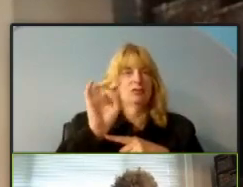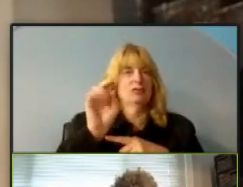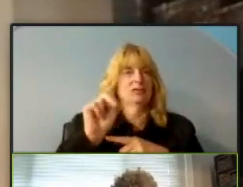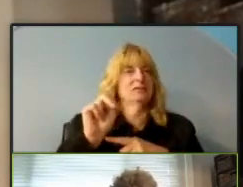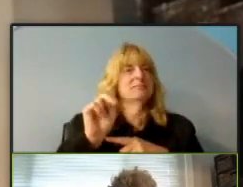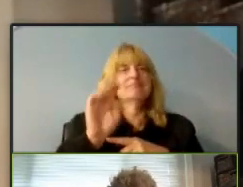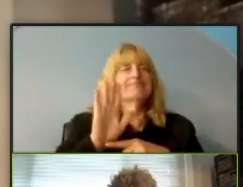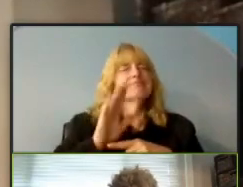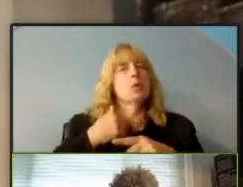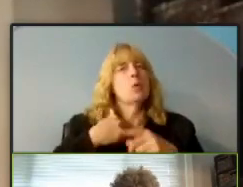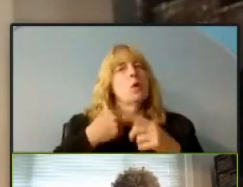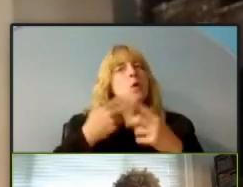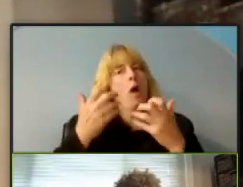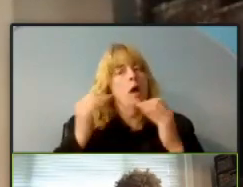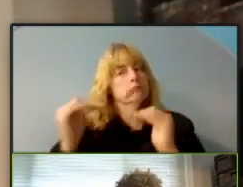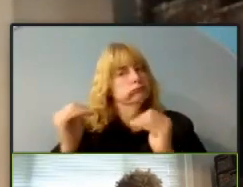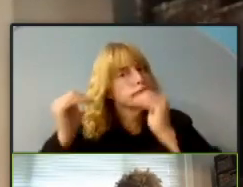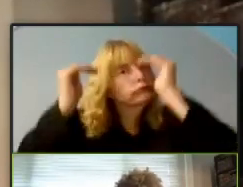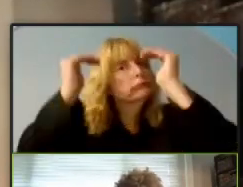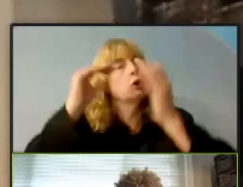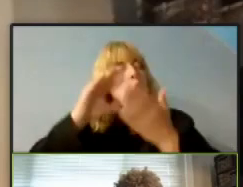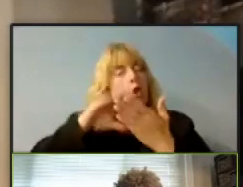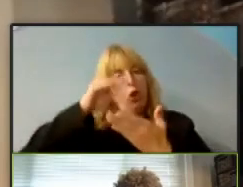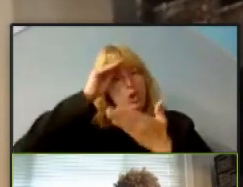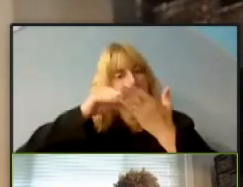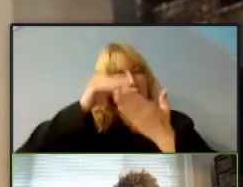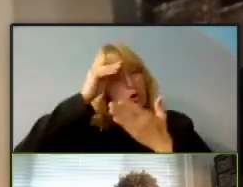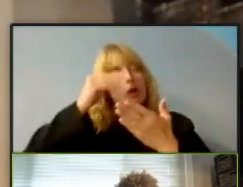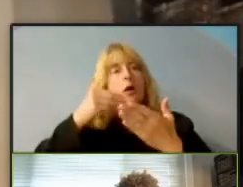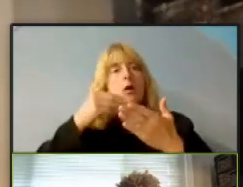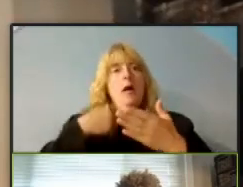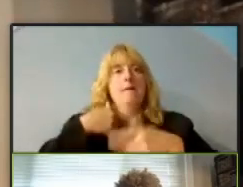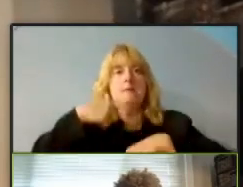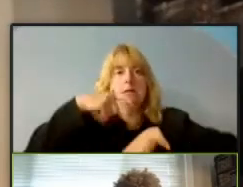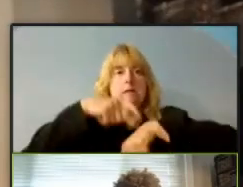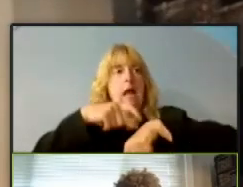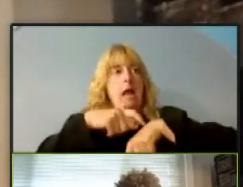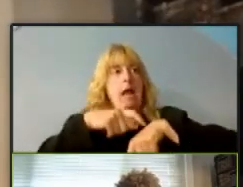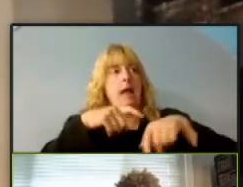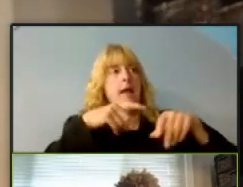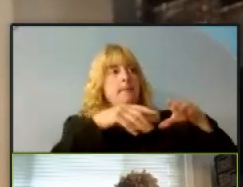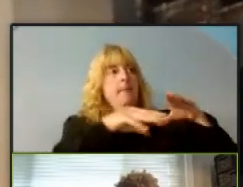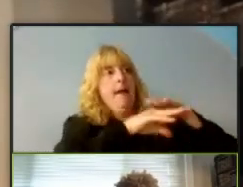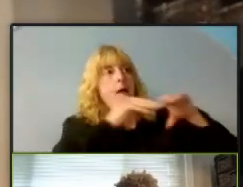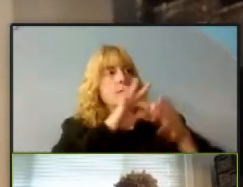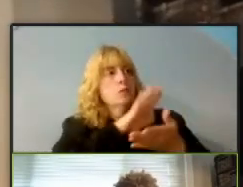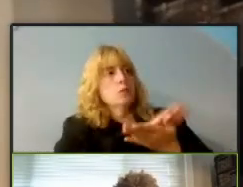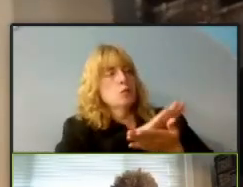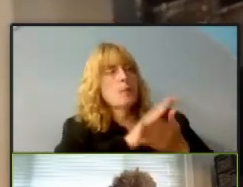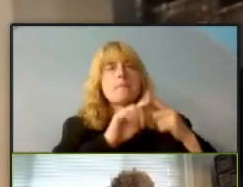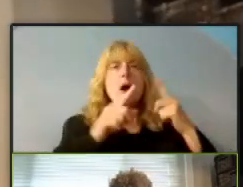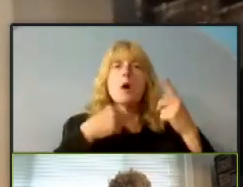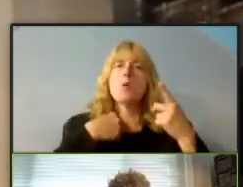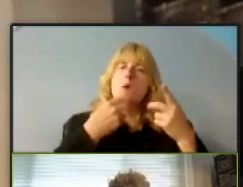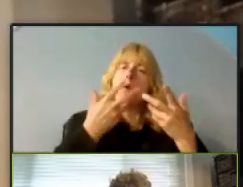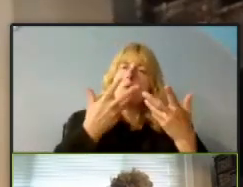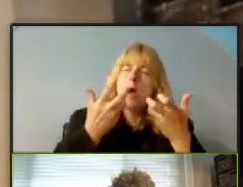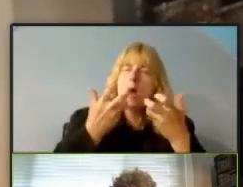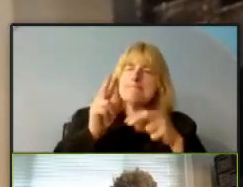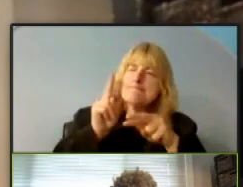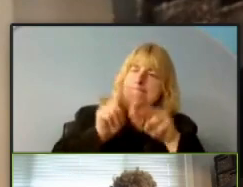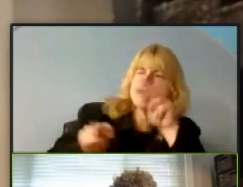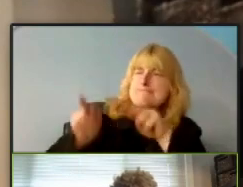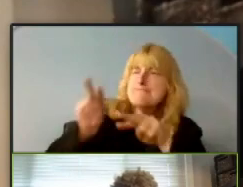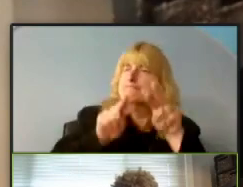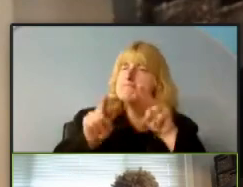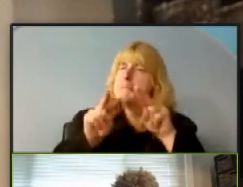had time out of school. So in our reopening plans, we are also examining how we restructure the